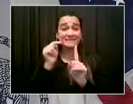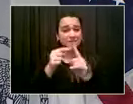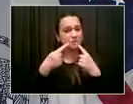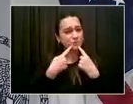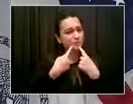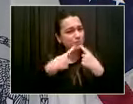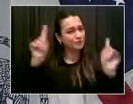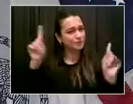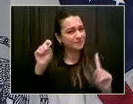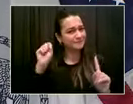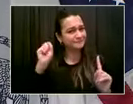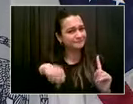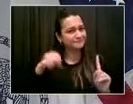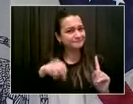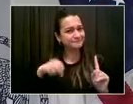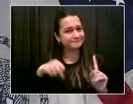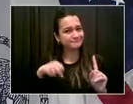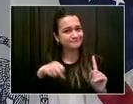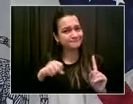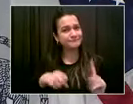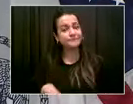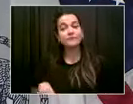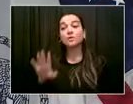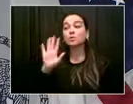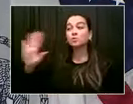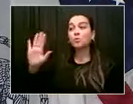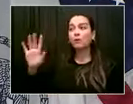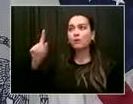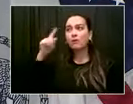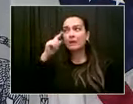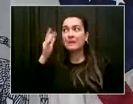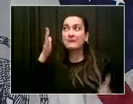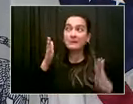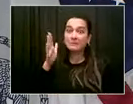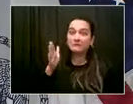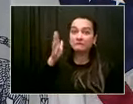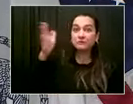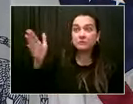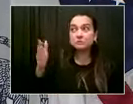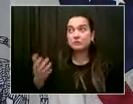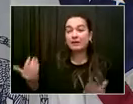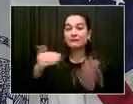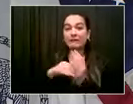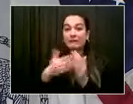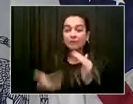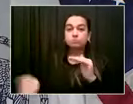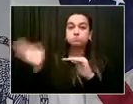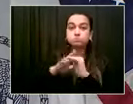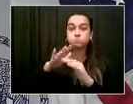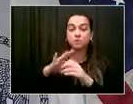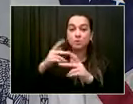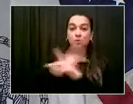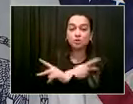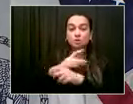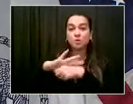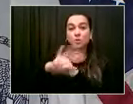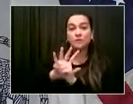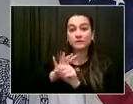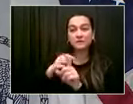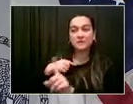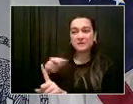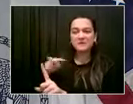absolutely unexpected circumstance occurred, could we move quickly to remote? Of course, because we had to do it before under much